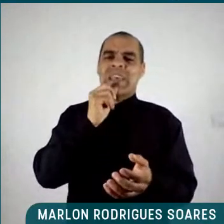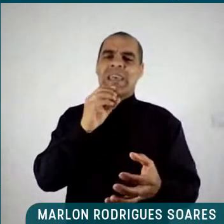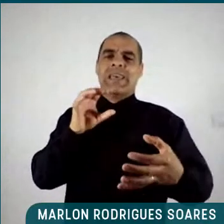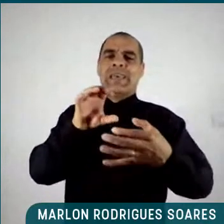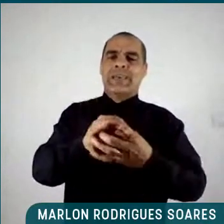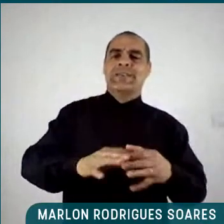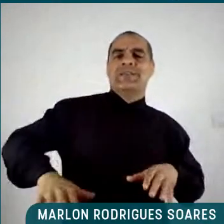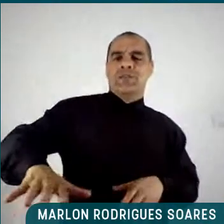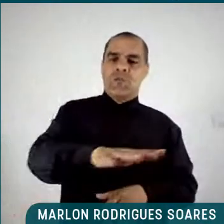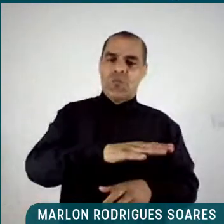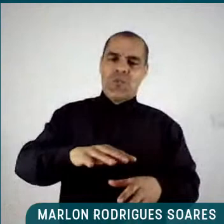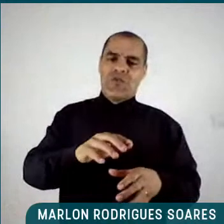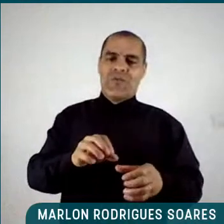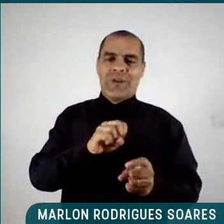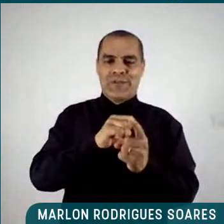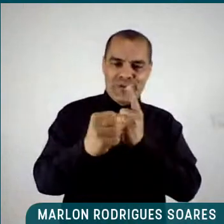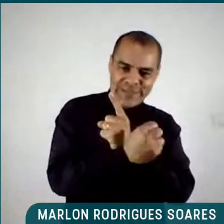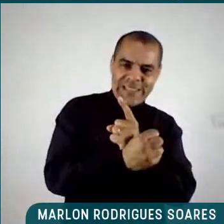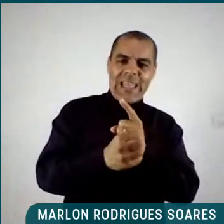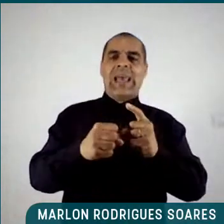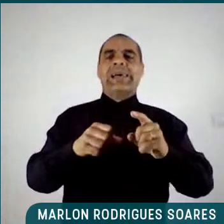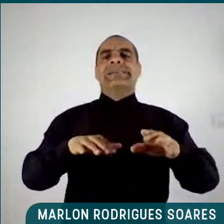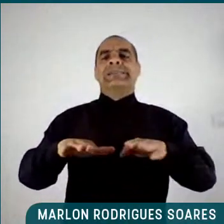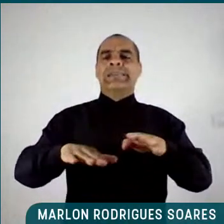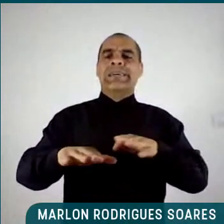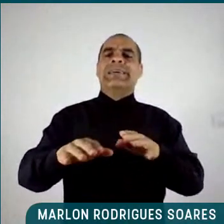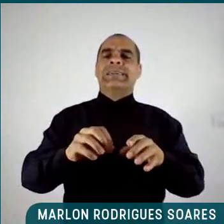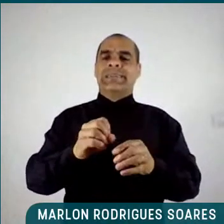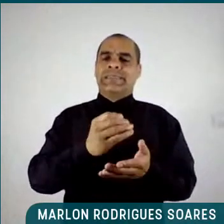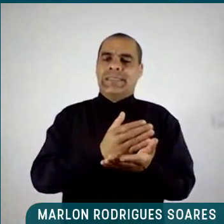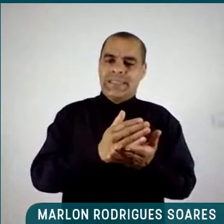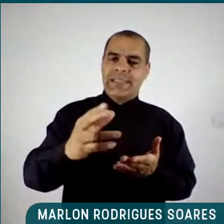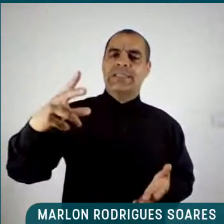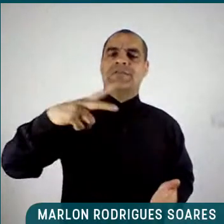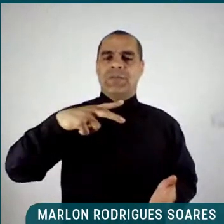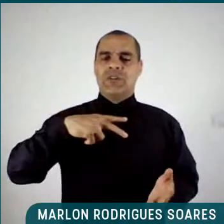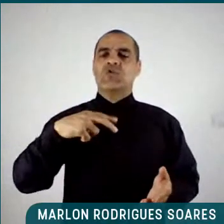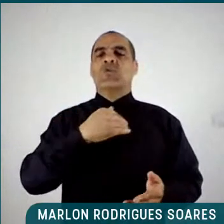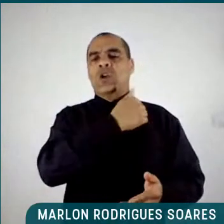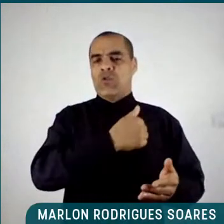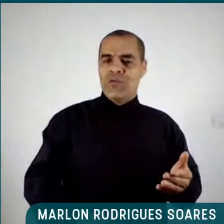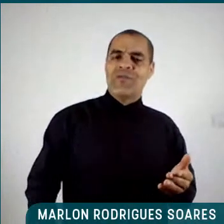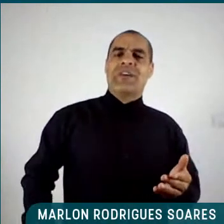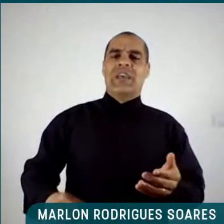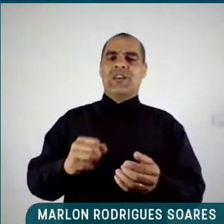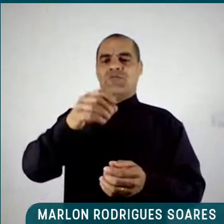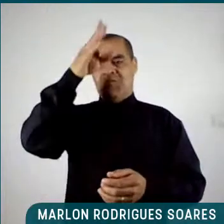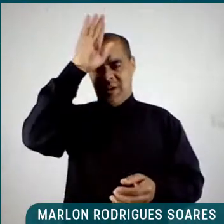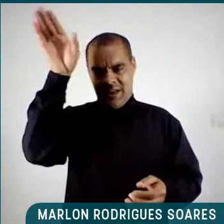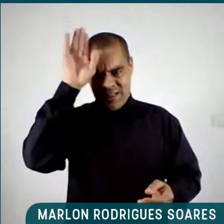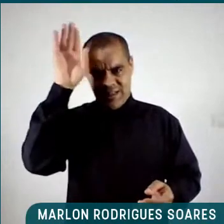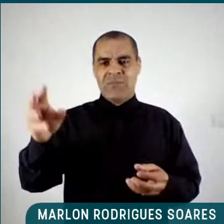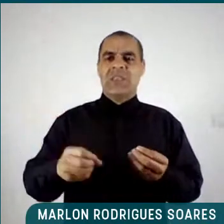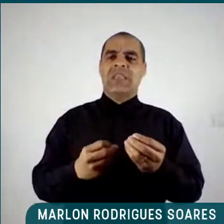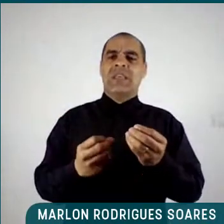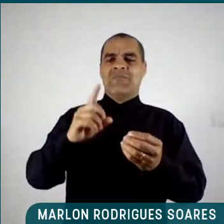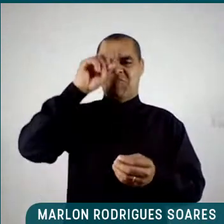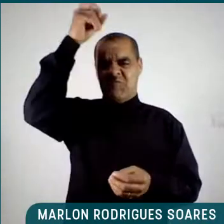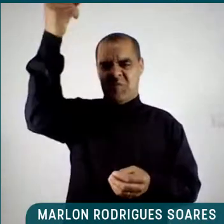setor our privado, bridges with no the social governo e, no movements, caso, a private academia, sector, para government, que and essas also the mudanças sejam de academia?